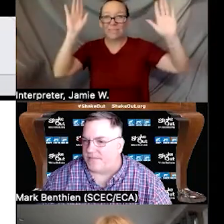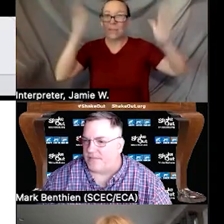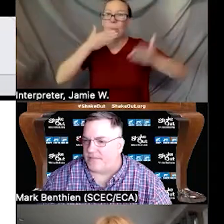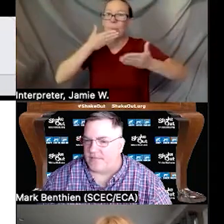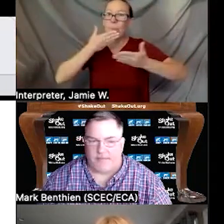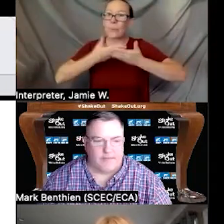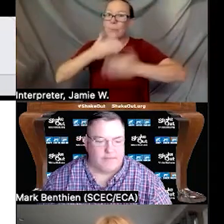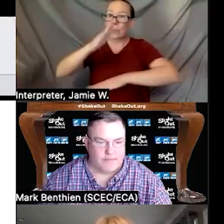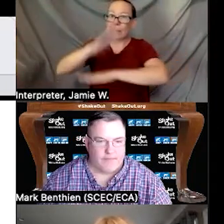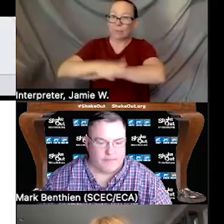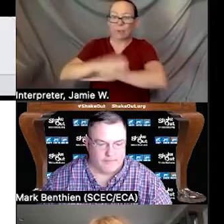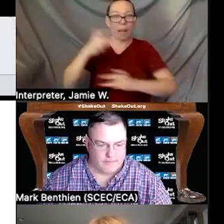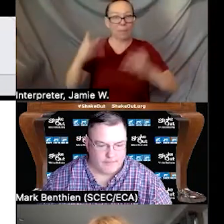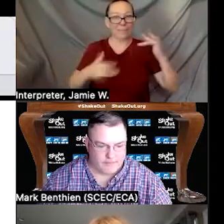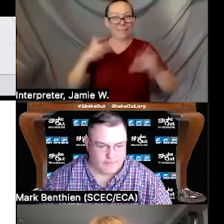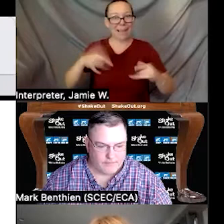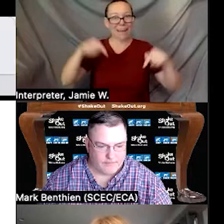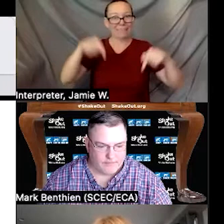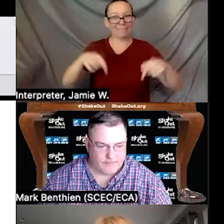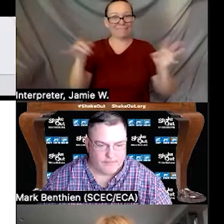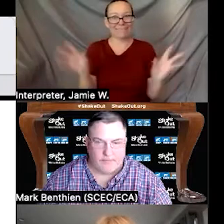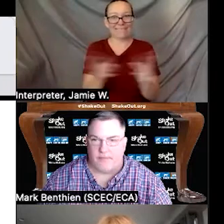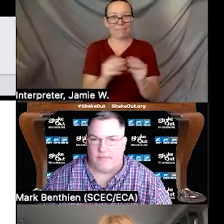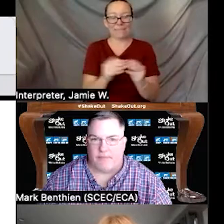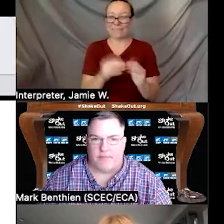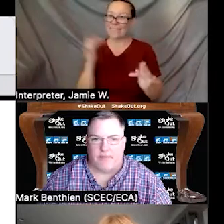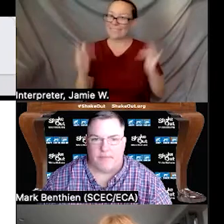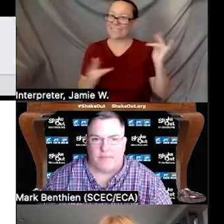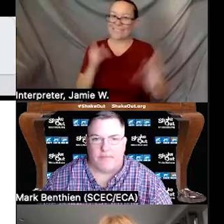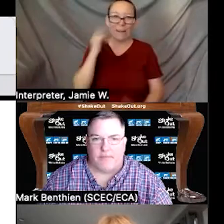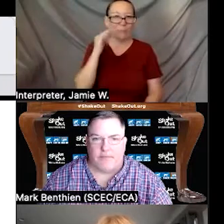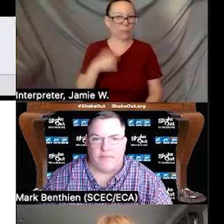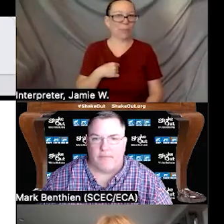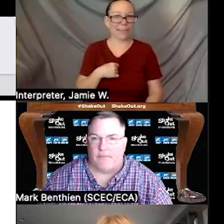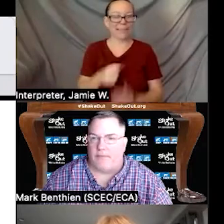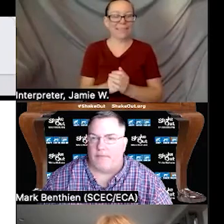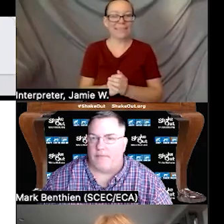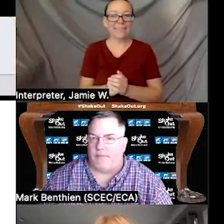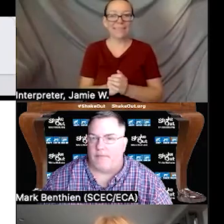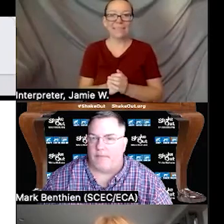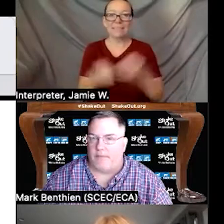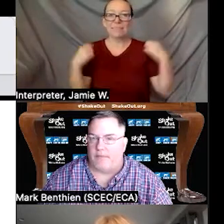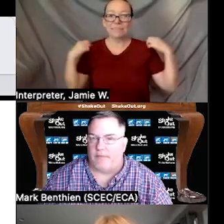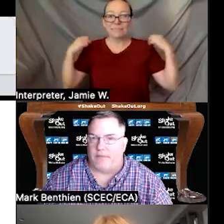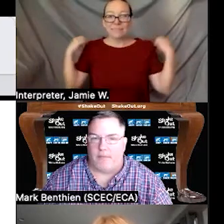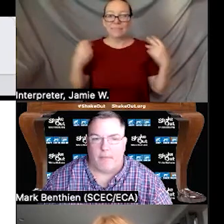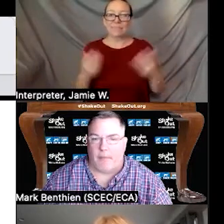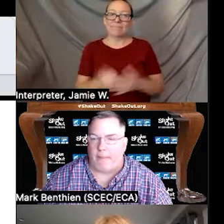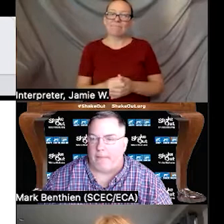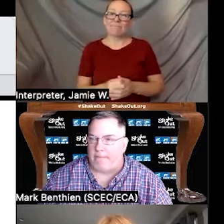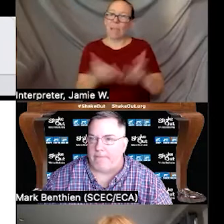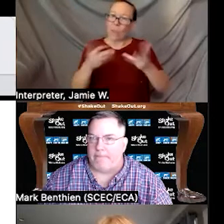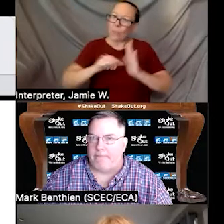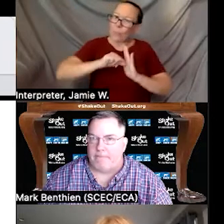about this seminar. It's always very exciting for me, though, to be able to emphasize the topic